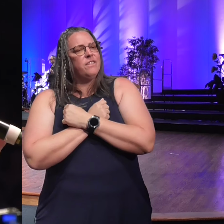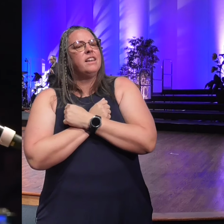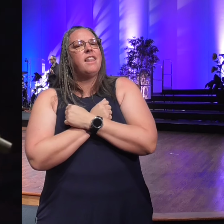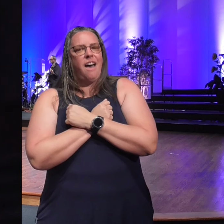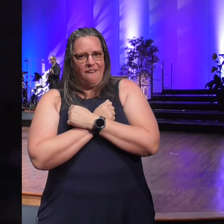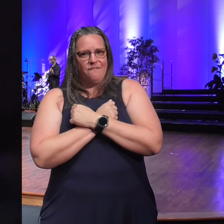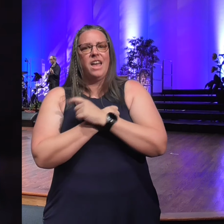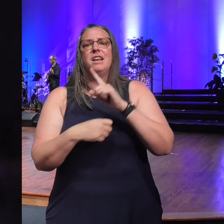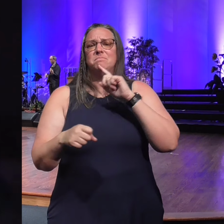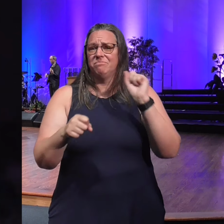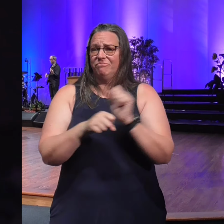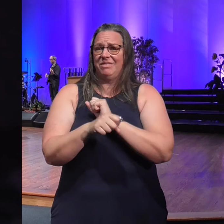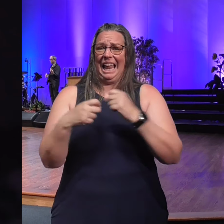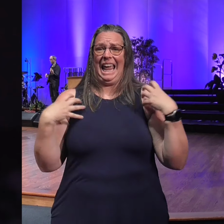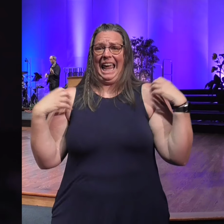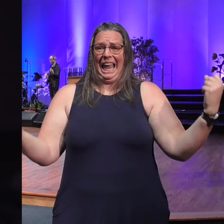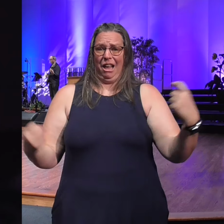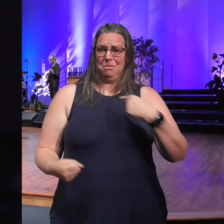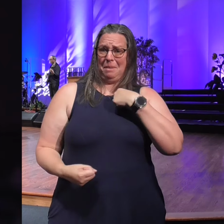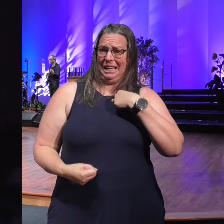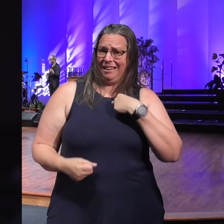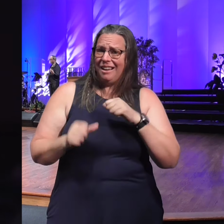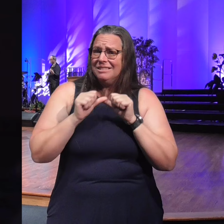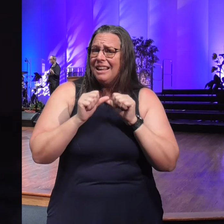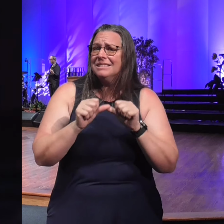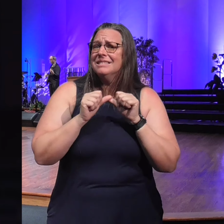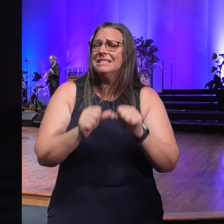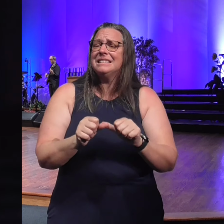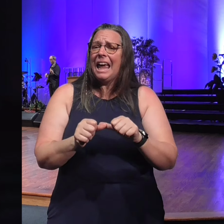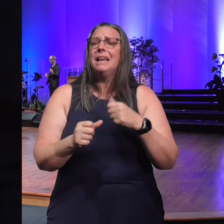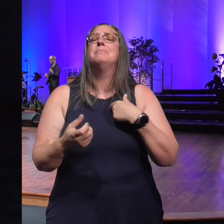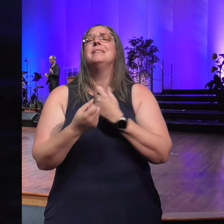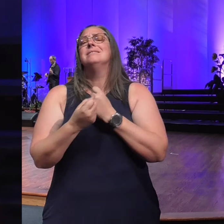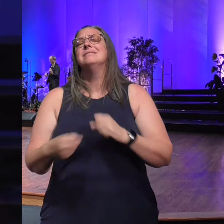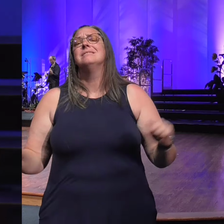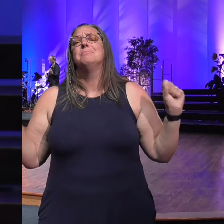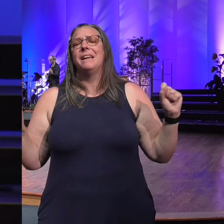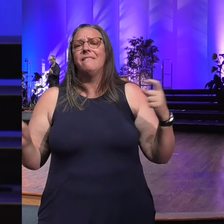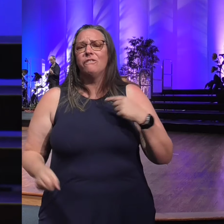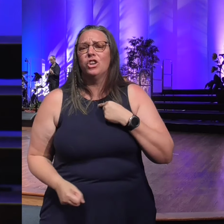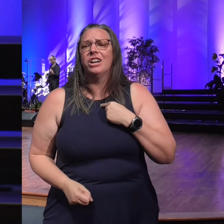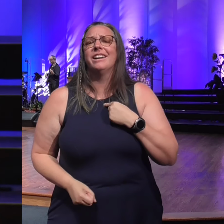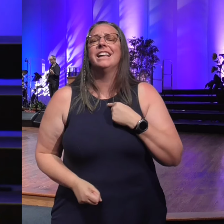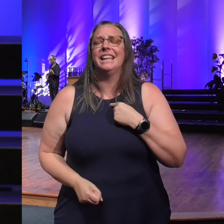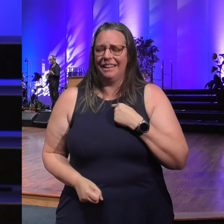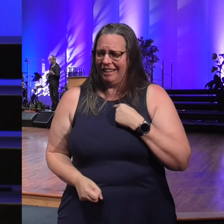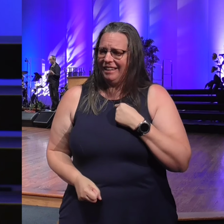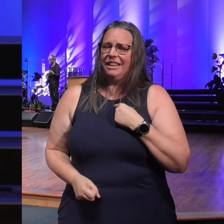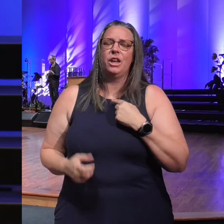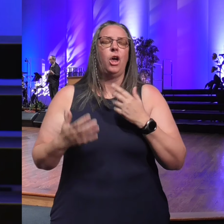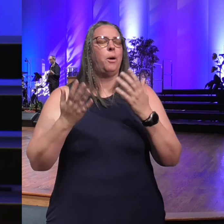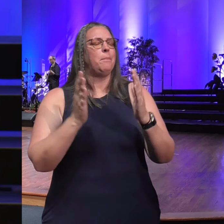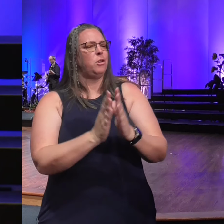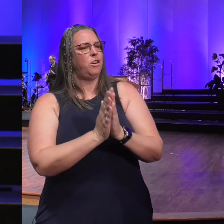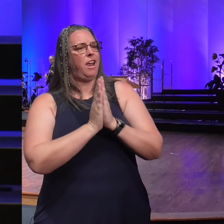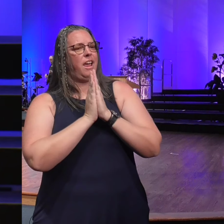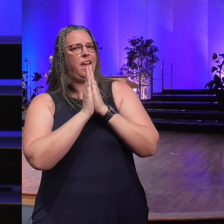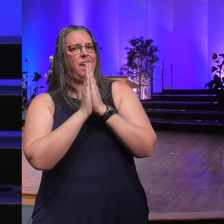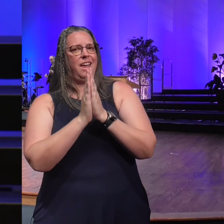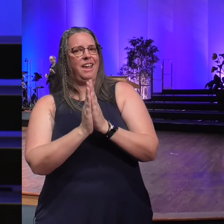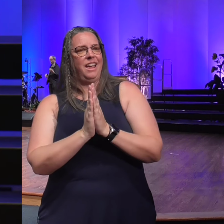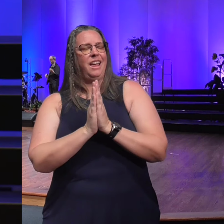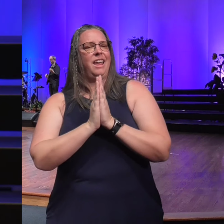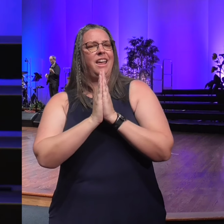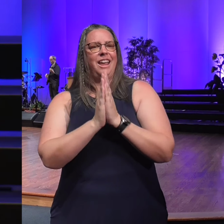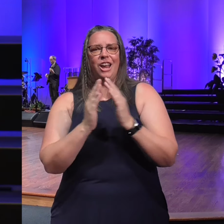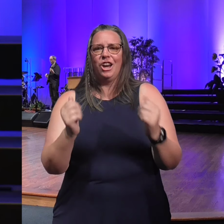It healed me, sustained me, it set me free. Oh, your prayer